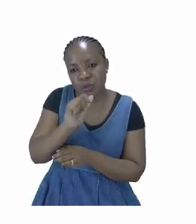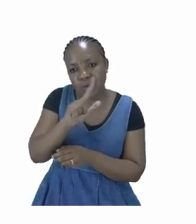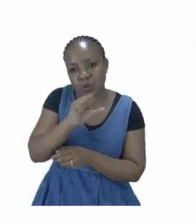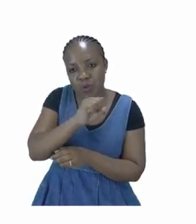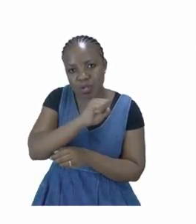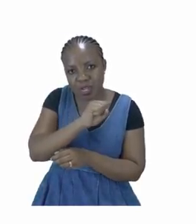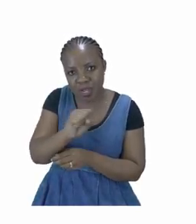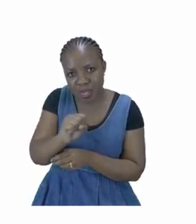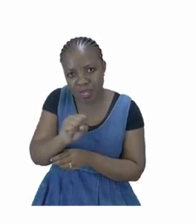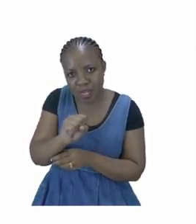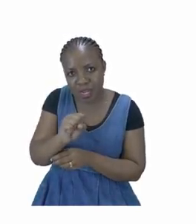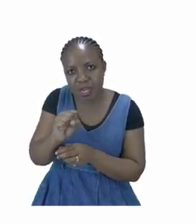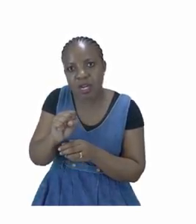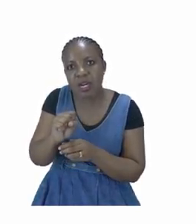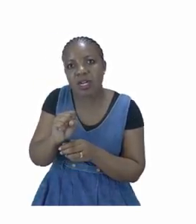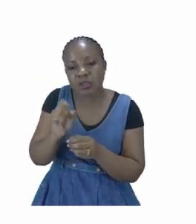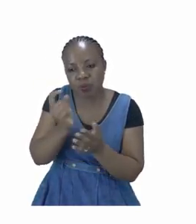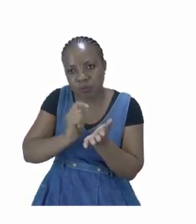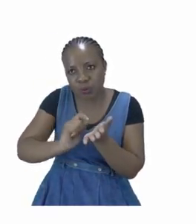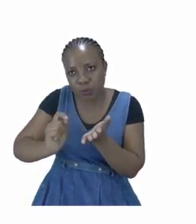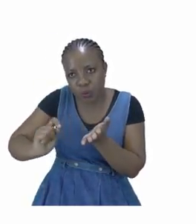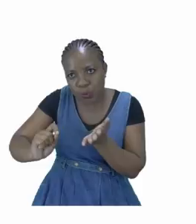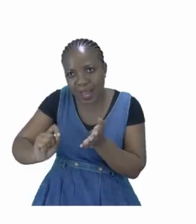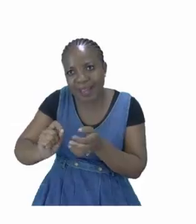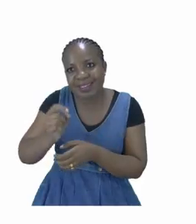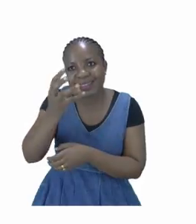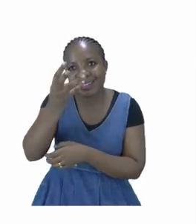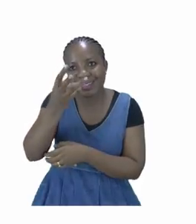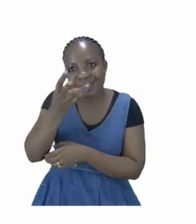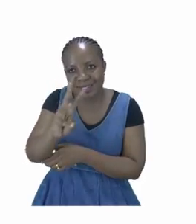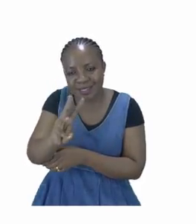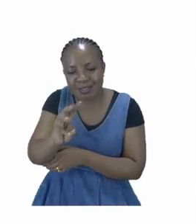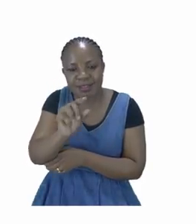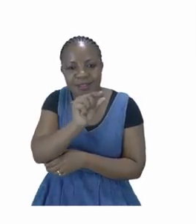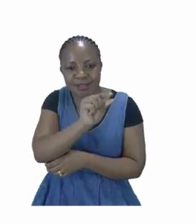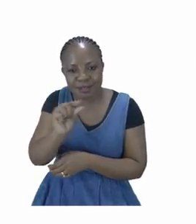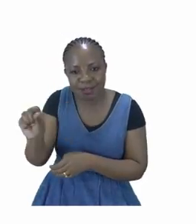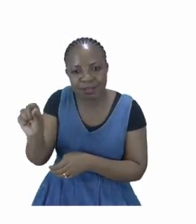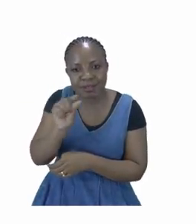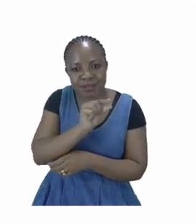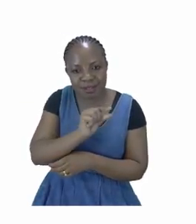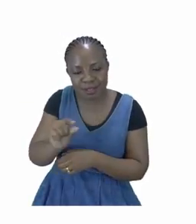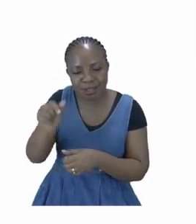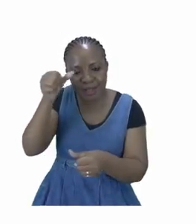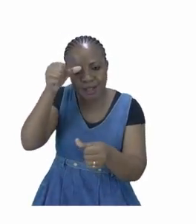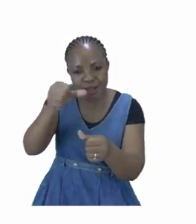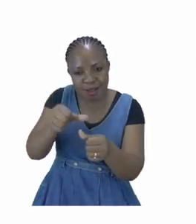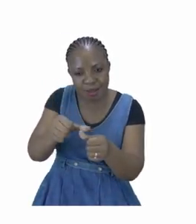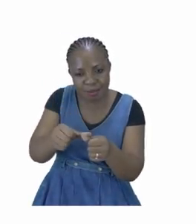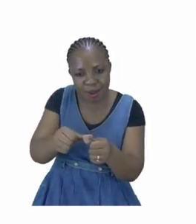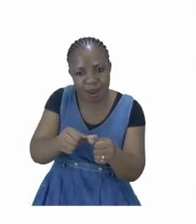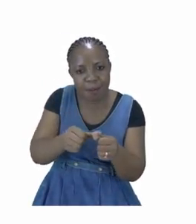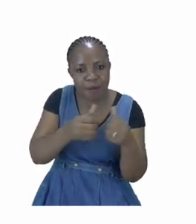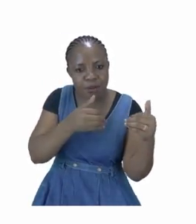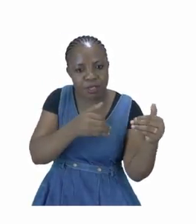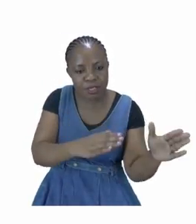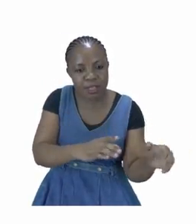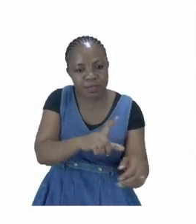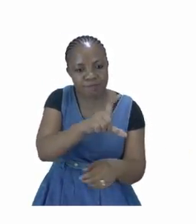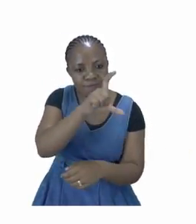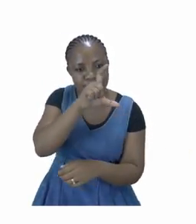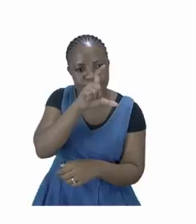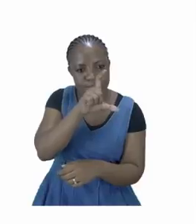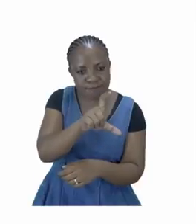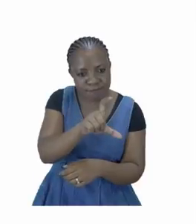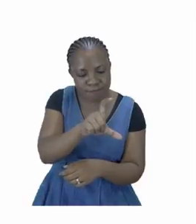sentences using a capital letter at the beginning and a full stop at the end. You can